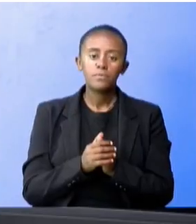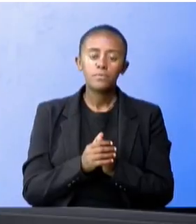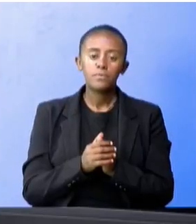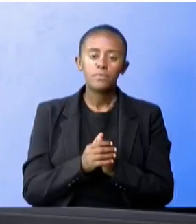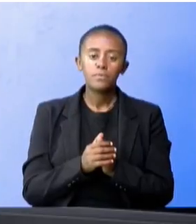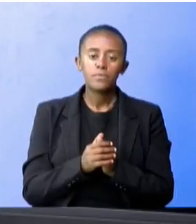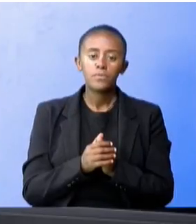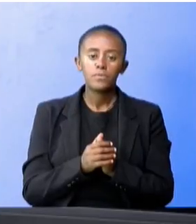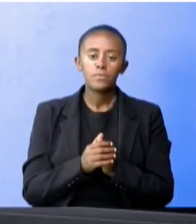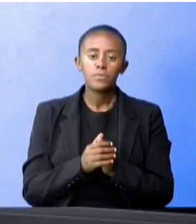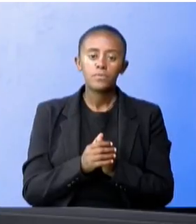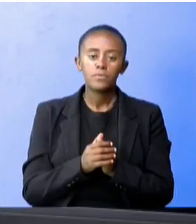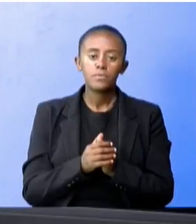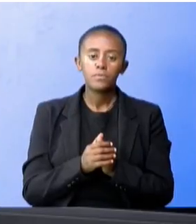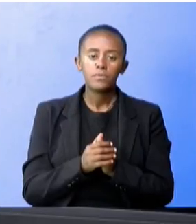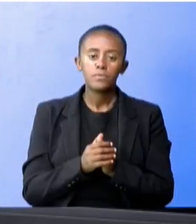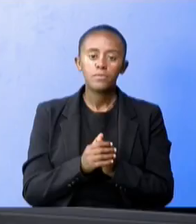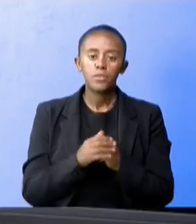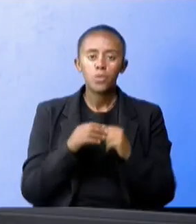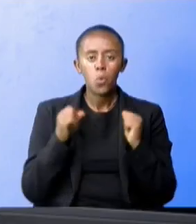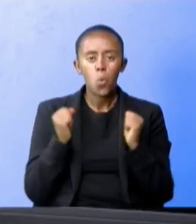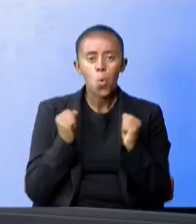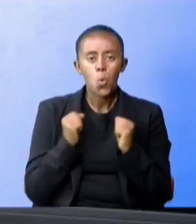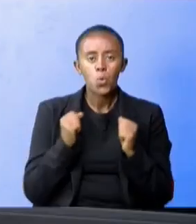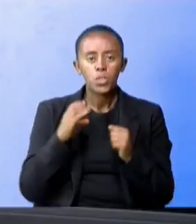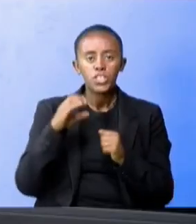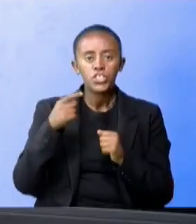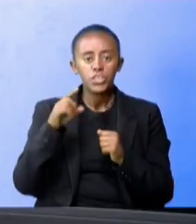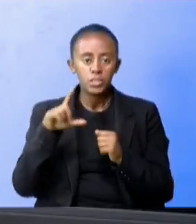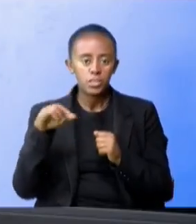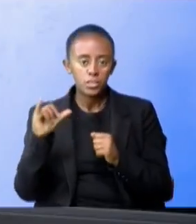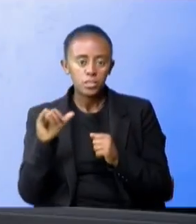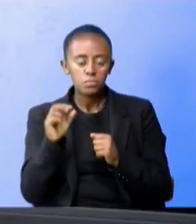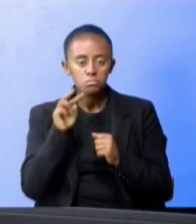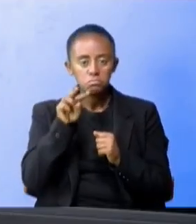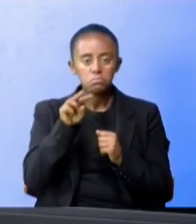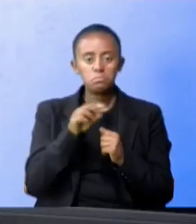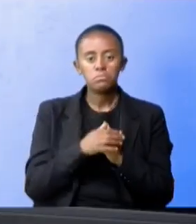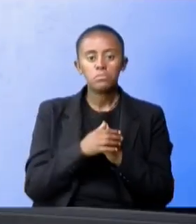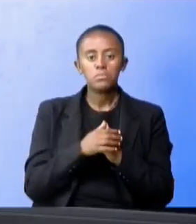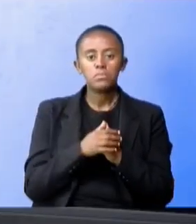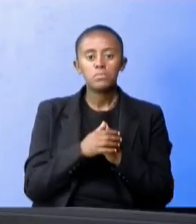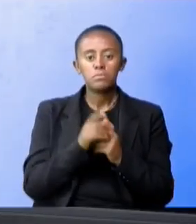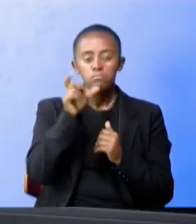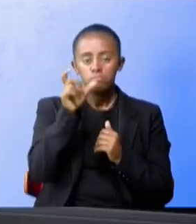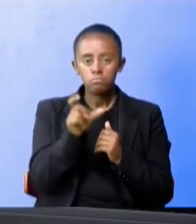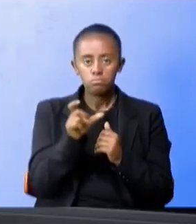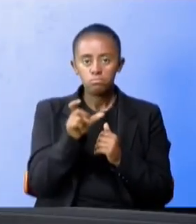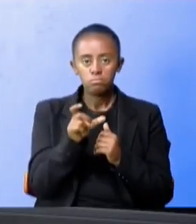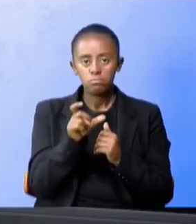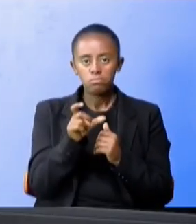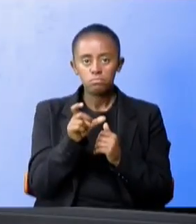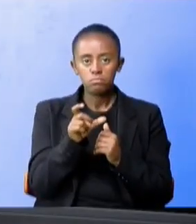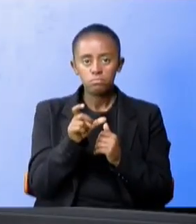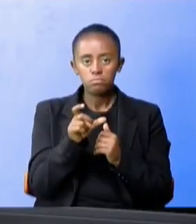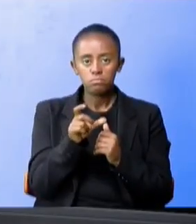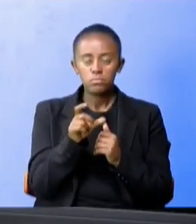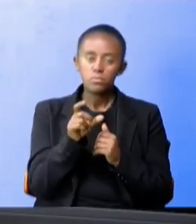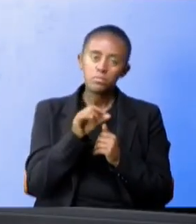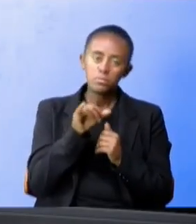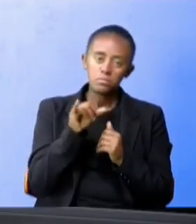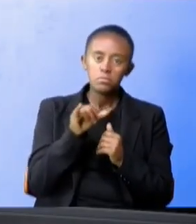chilly. So if you see the examples with all of these, we